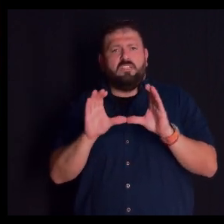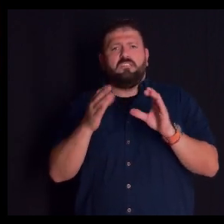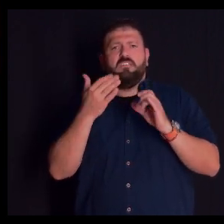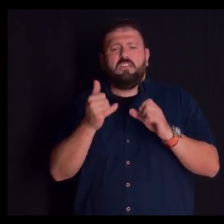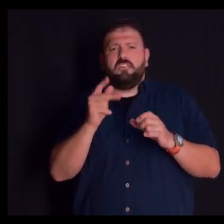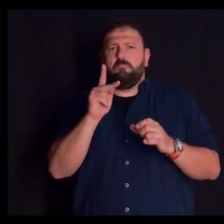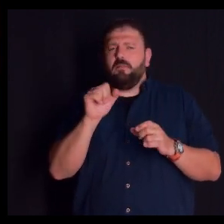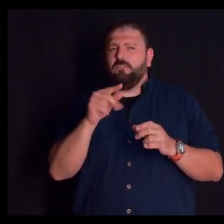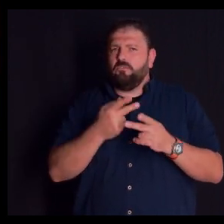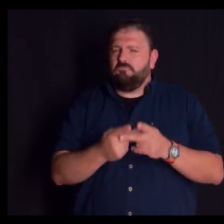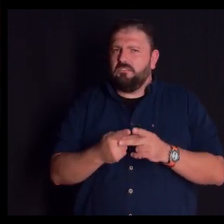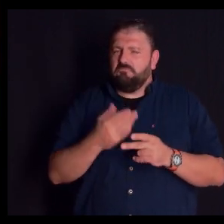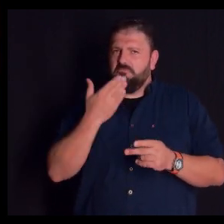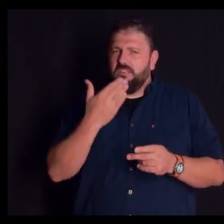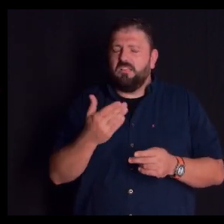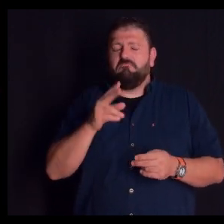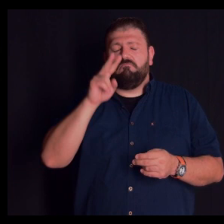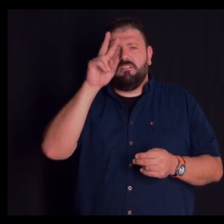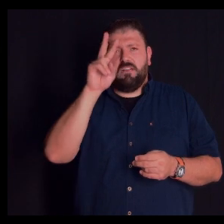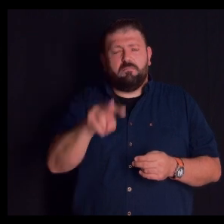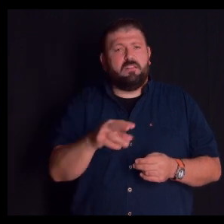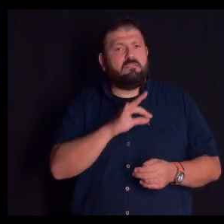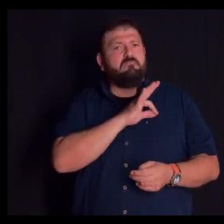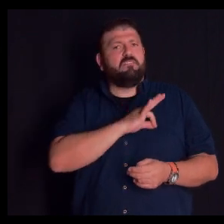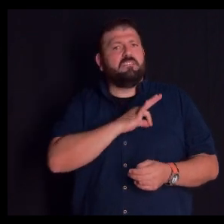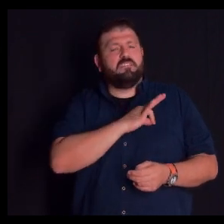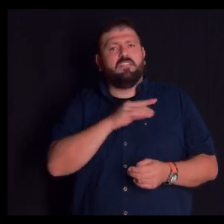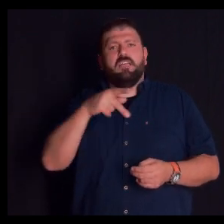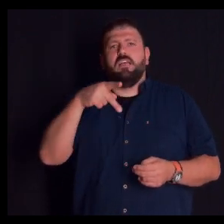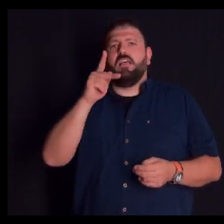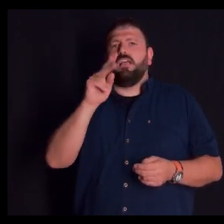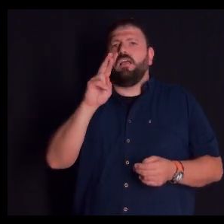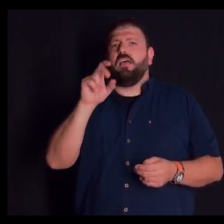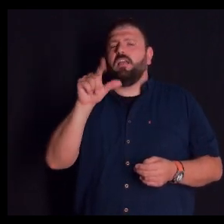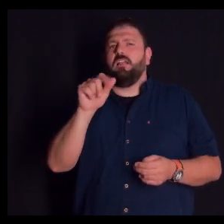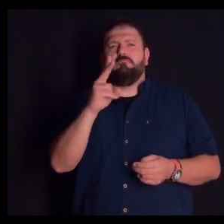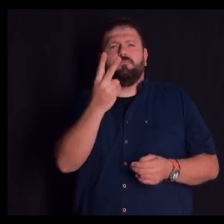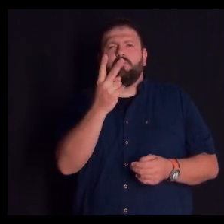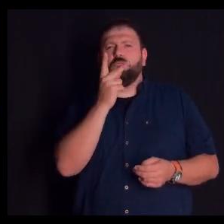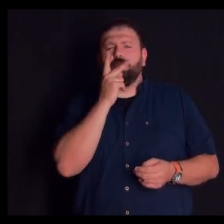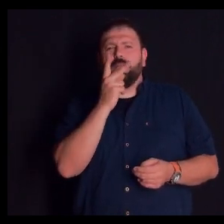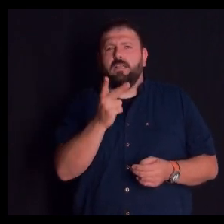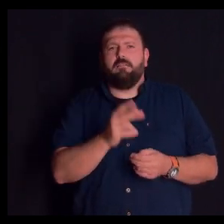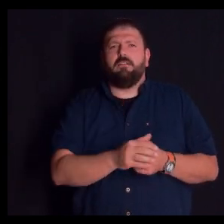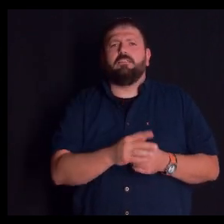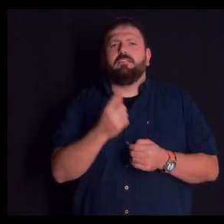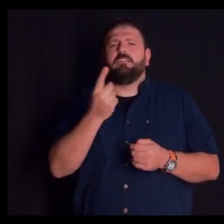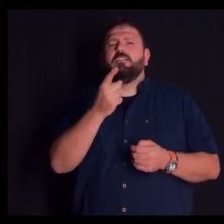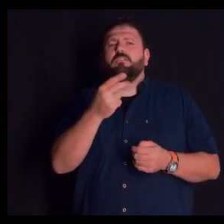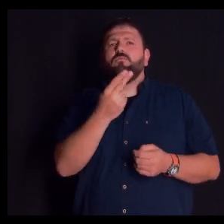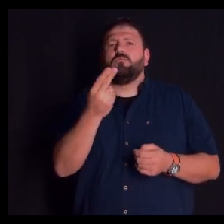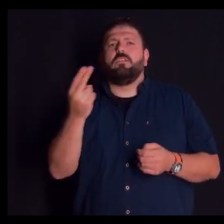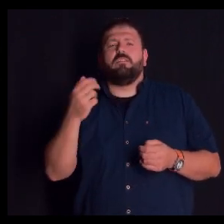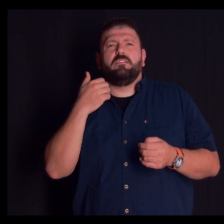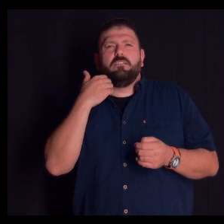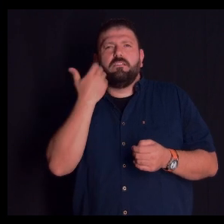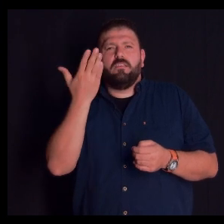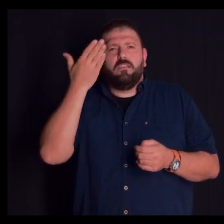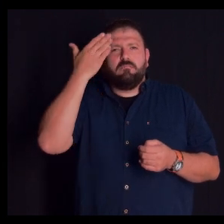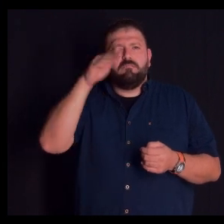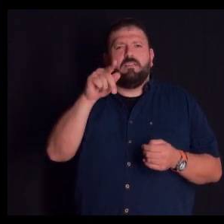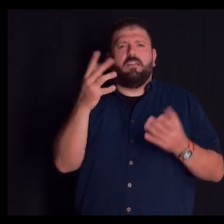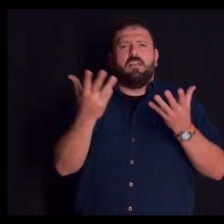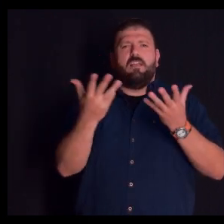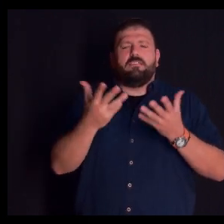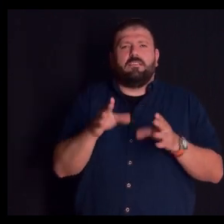Right. Very good. Congratulations. Carla, Richard, tell us in 2 words, what is it